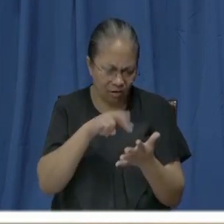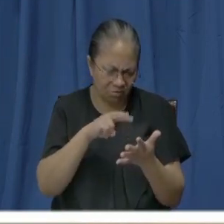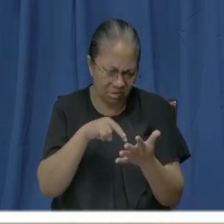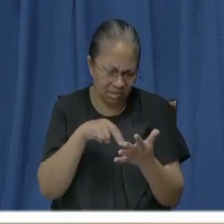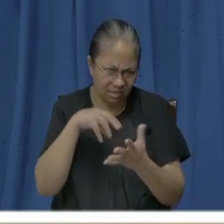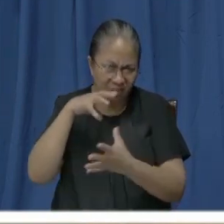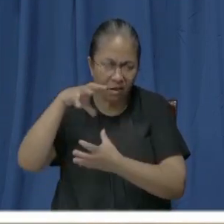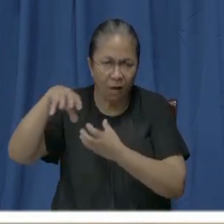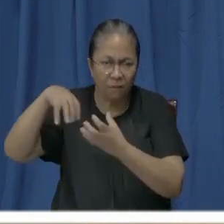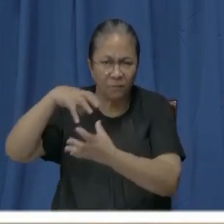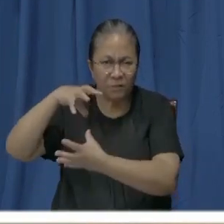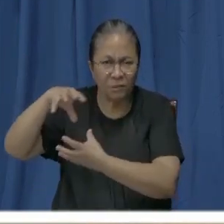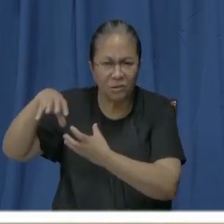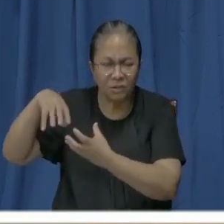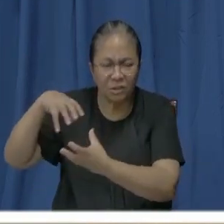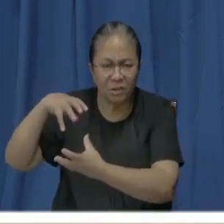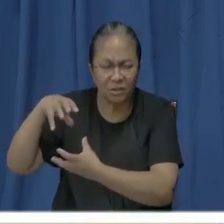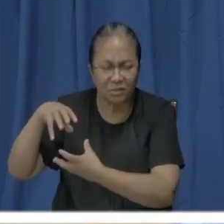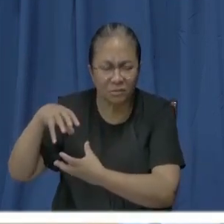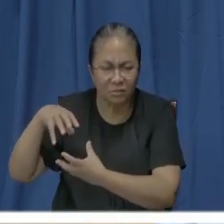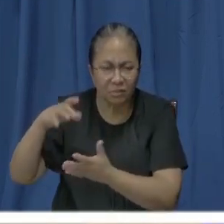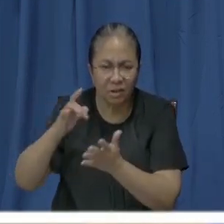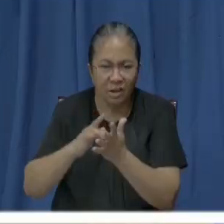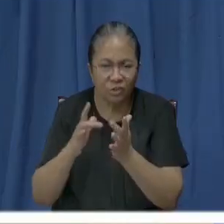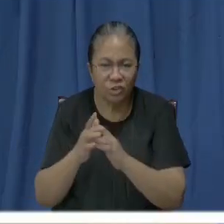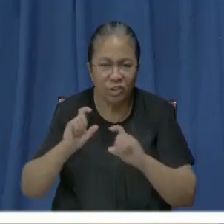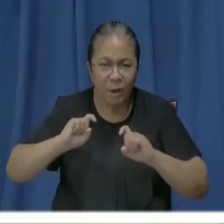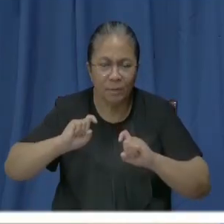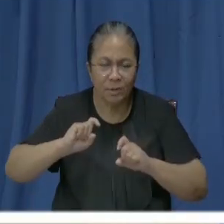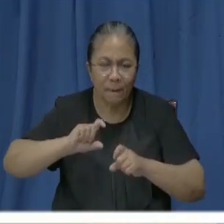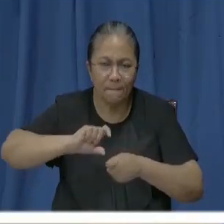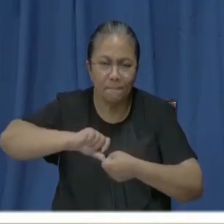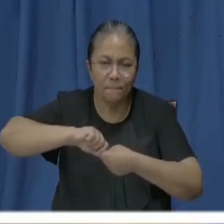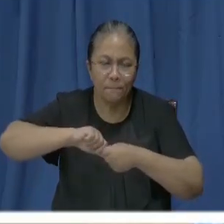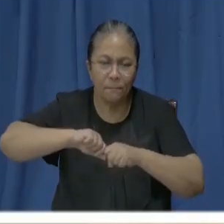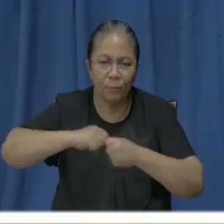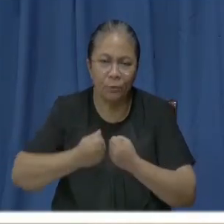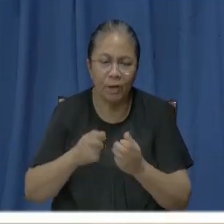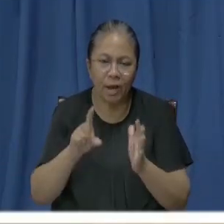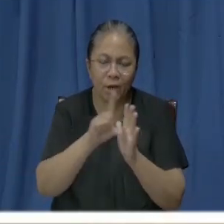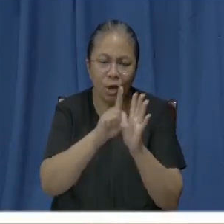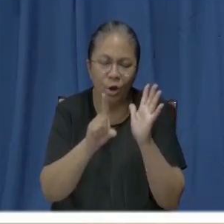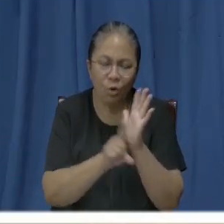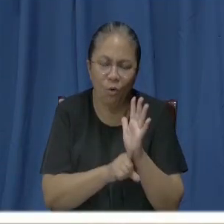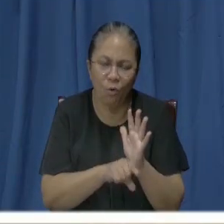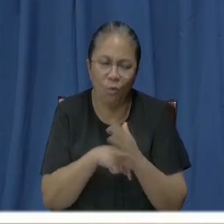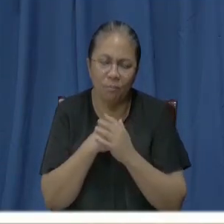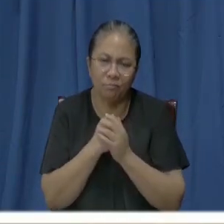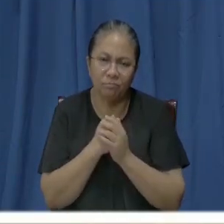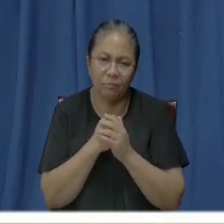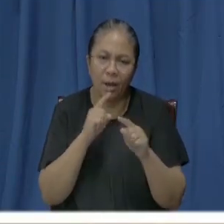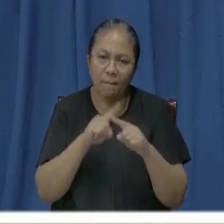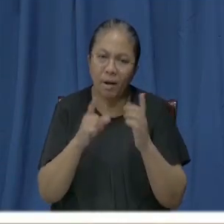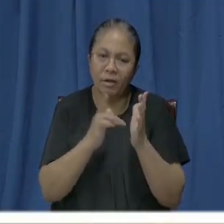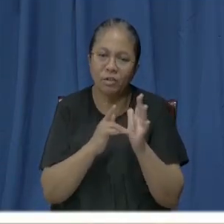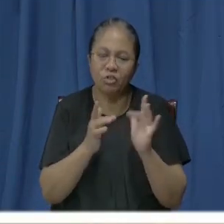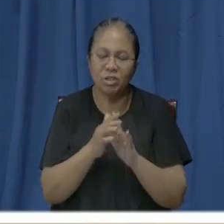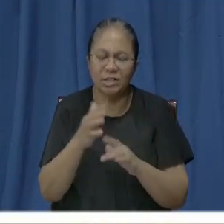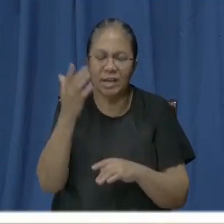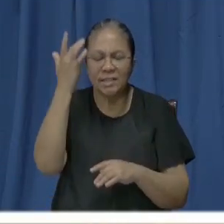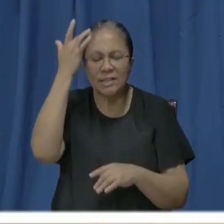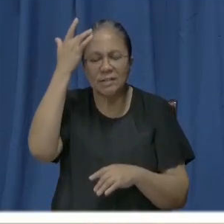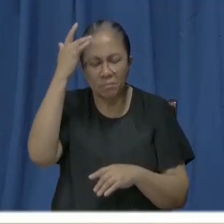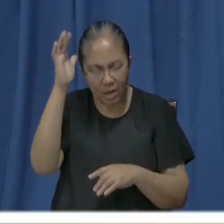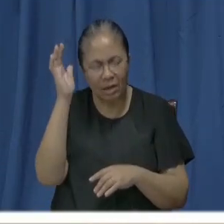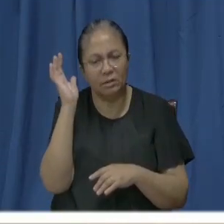because Jesus is breaking the law, they think. But he's smarter than that. Because when he ends